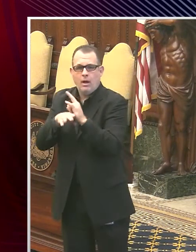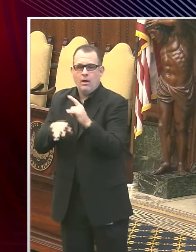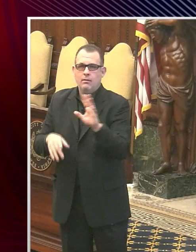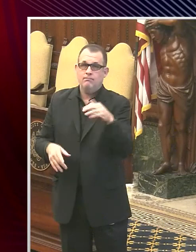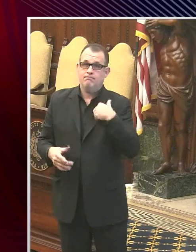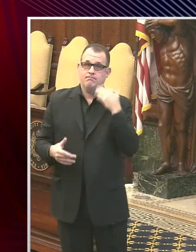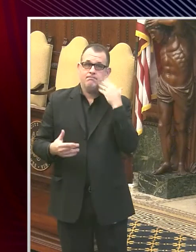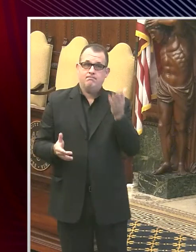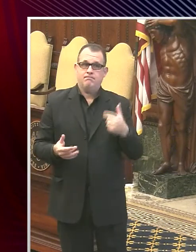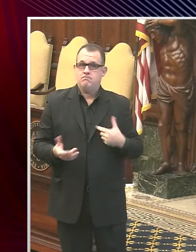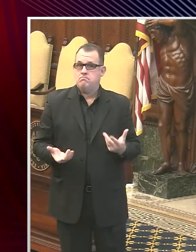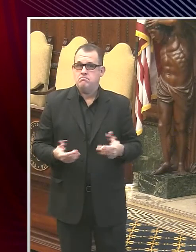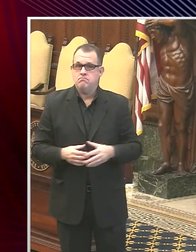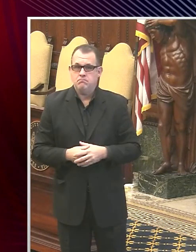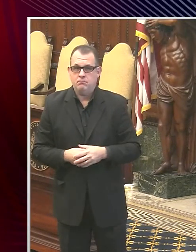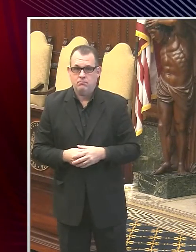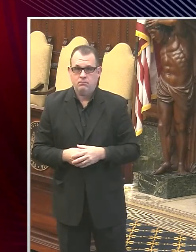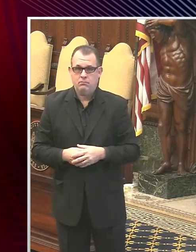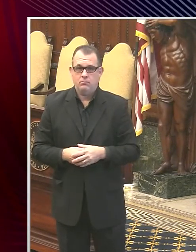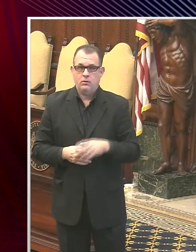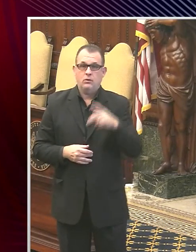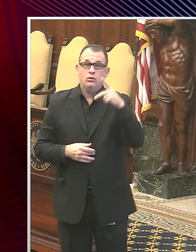the press office back to you this afternoon.